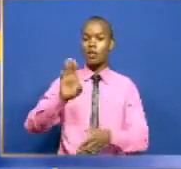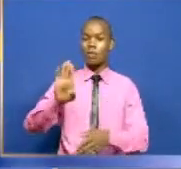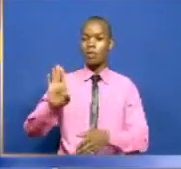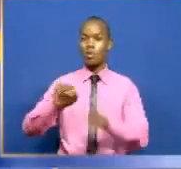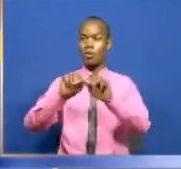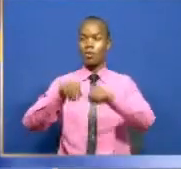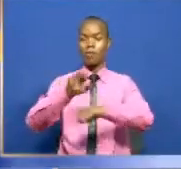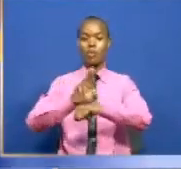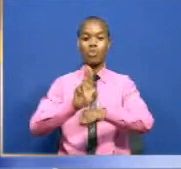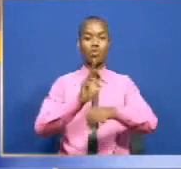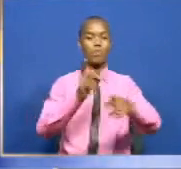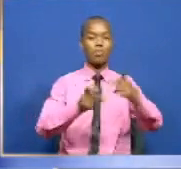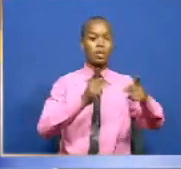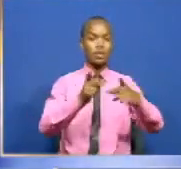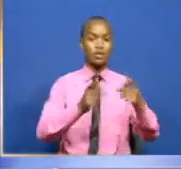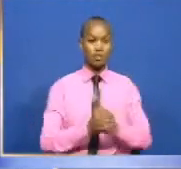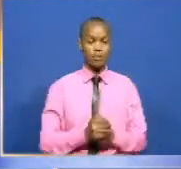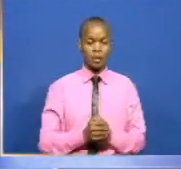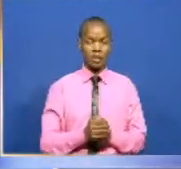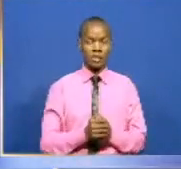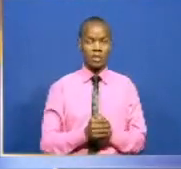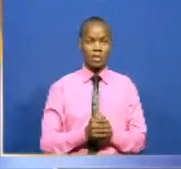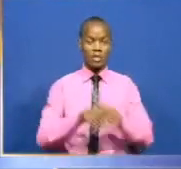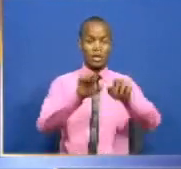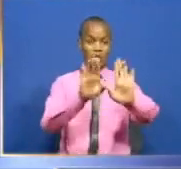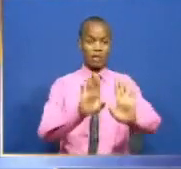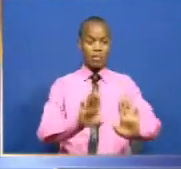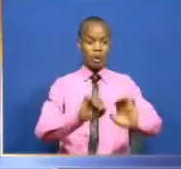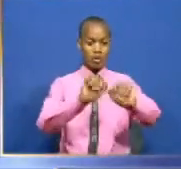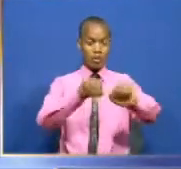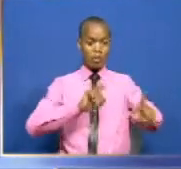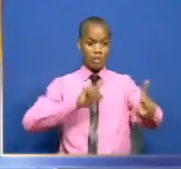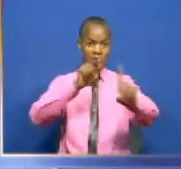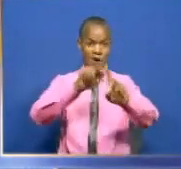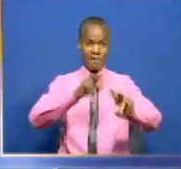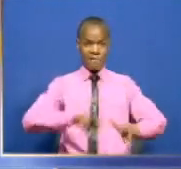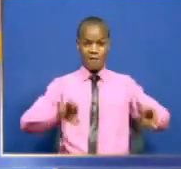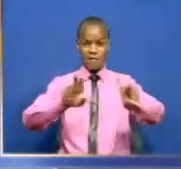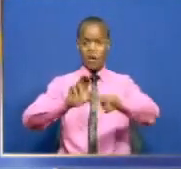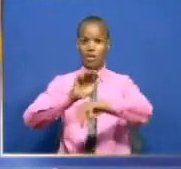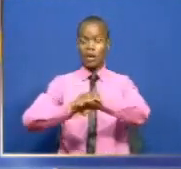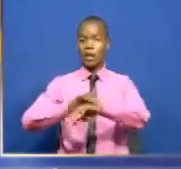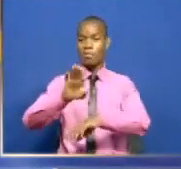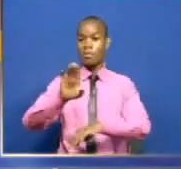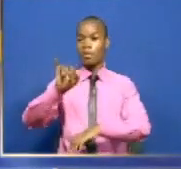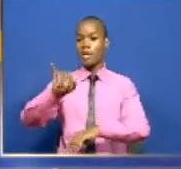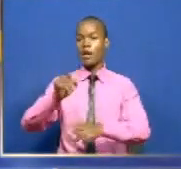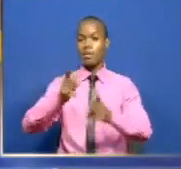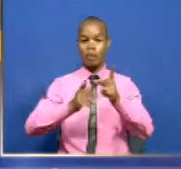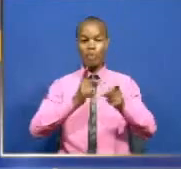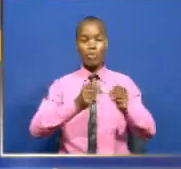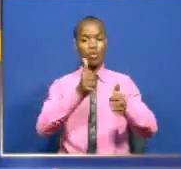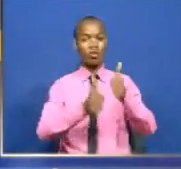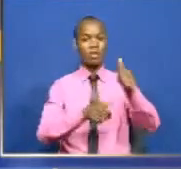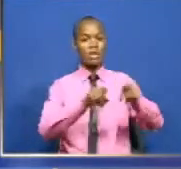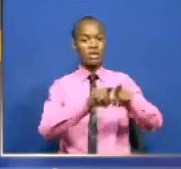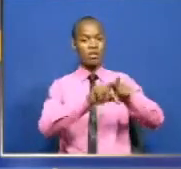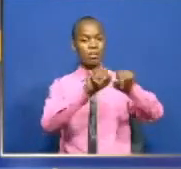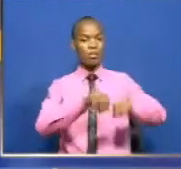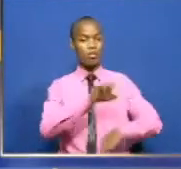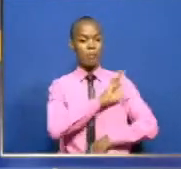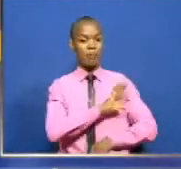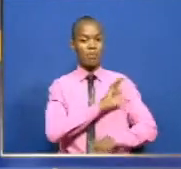process. Let's look at the value of what we will get during BBI process and what we will get in